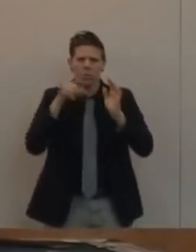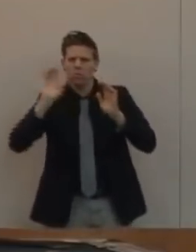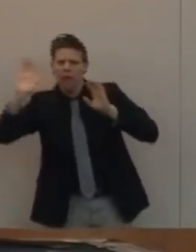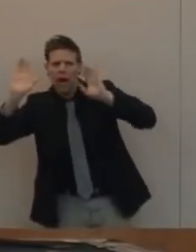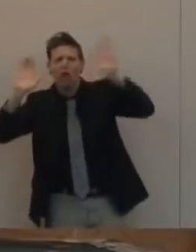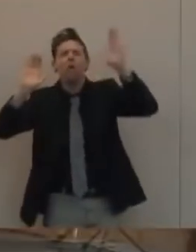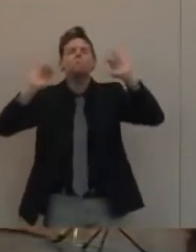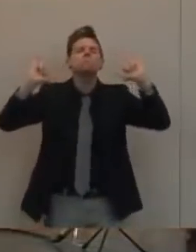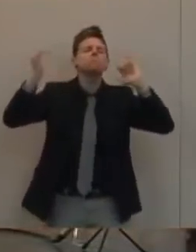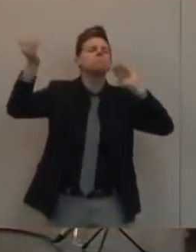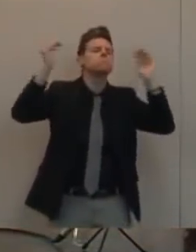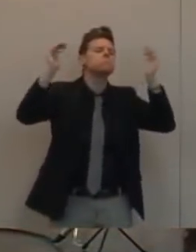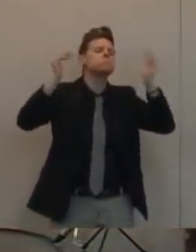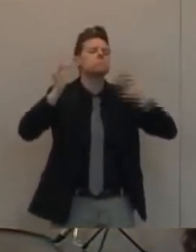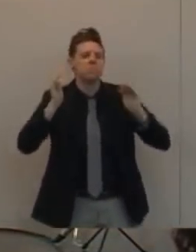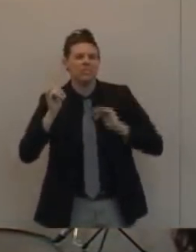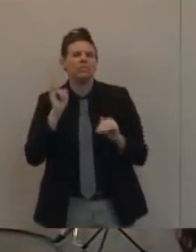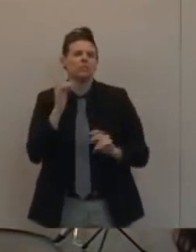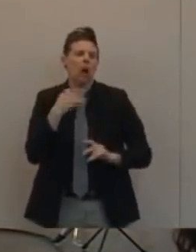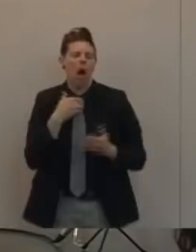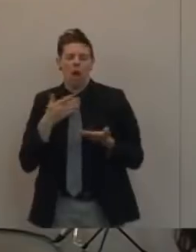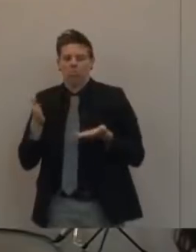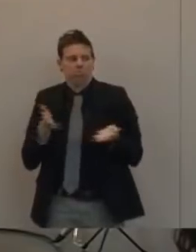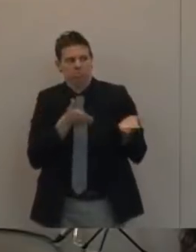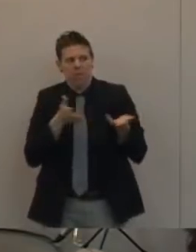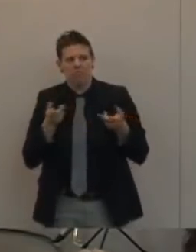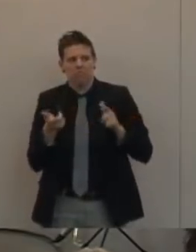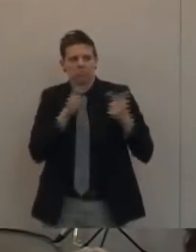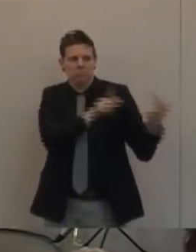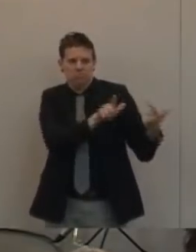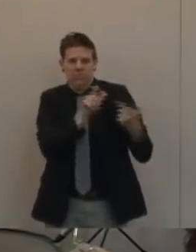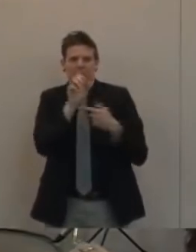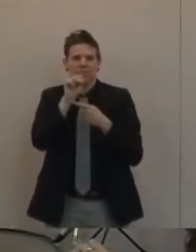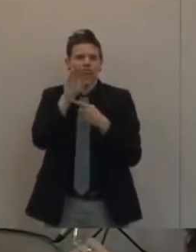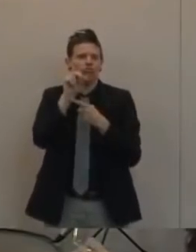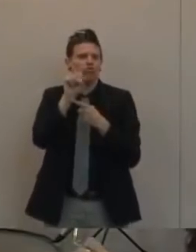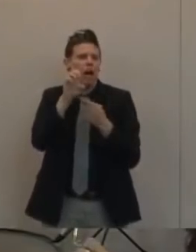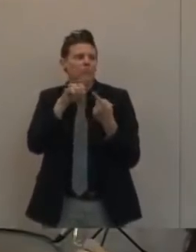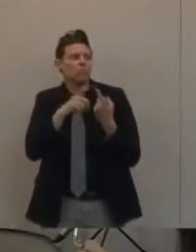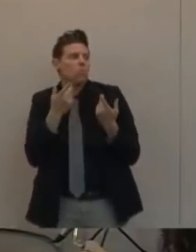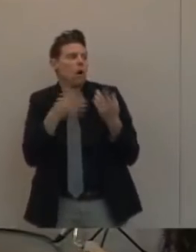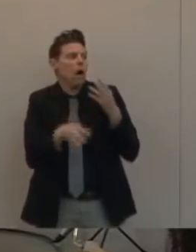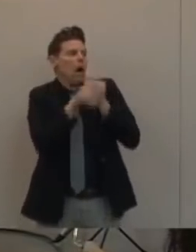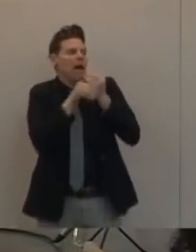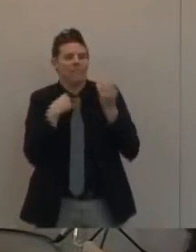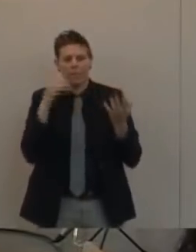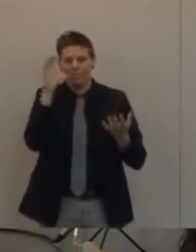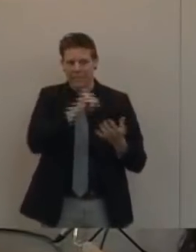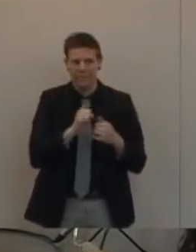to Dr. Scrace to get whatever I missed in that context. Thank you, Governor. Just a